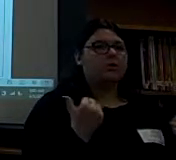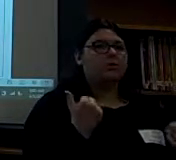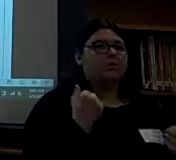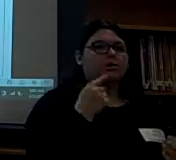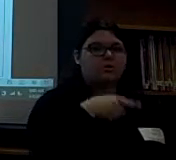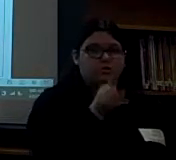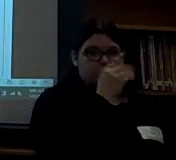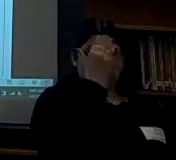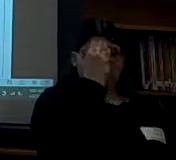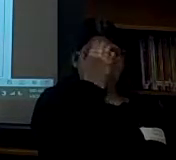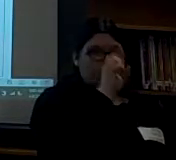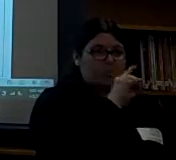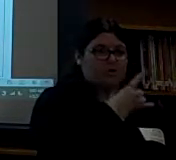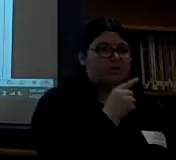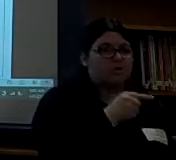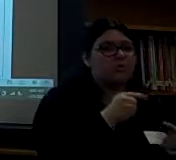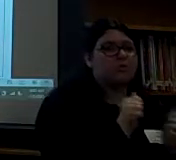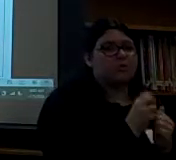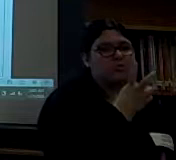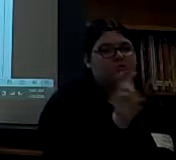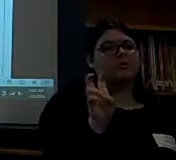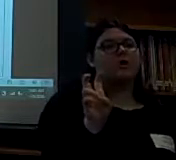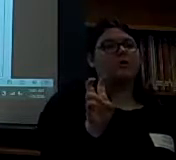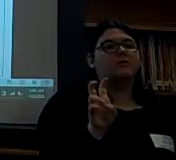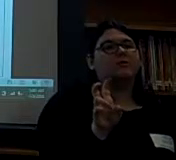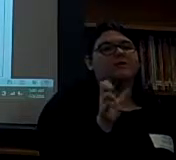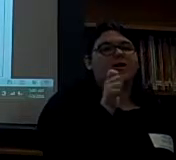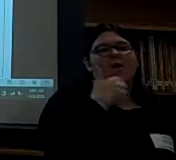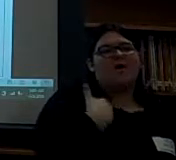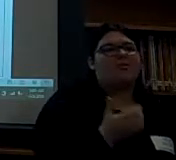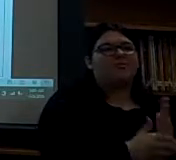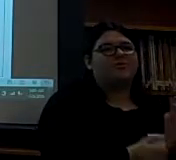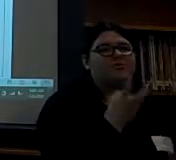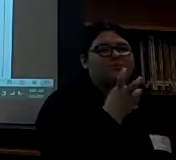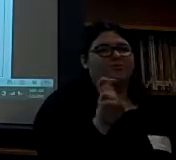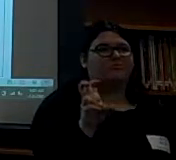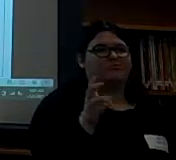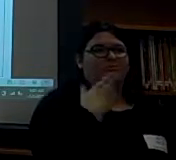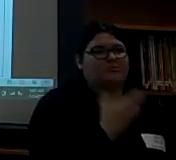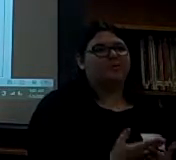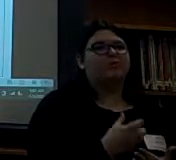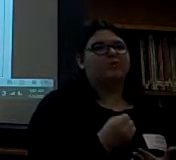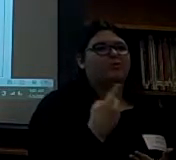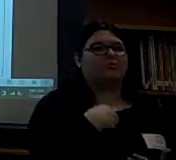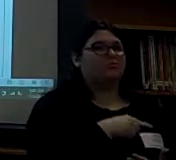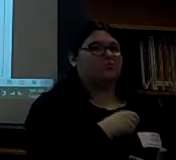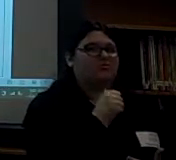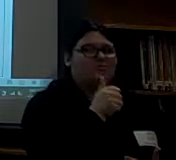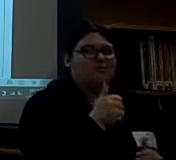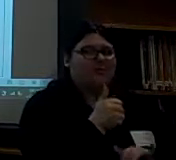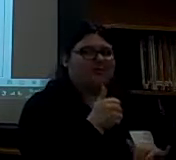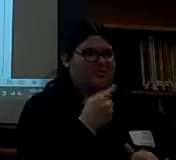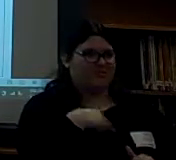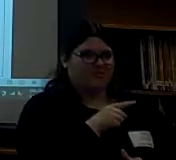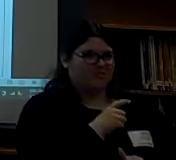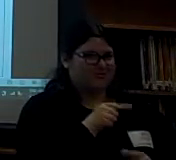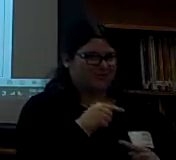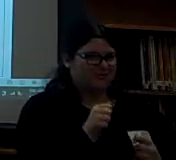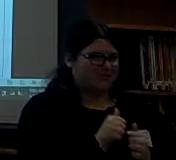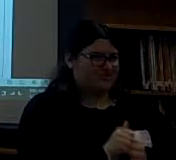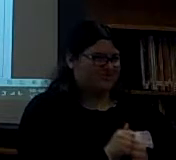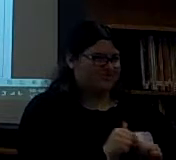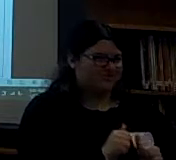you all know kids struggle with transition. They actually don't have the tools to transition effectively. In fact, we don't either, by the way. We struggle with transitions